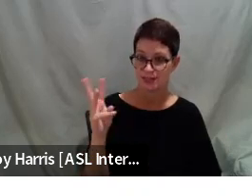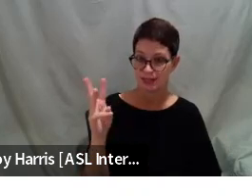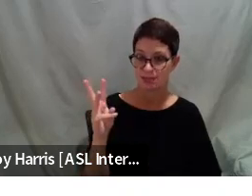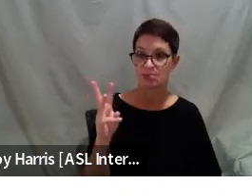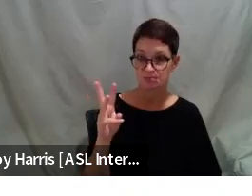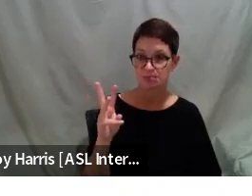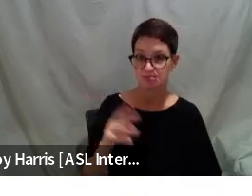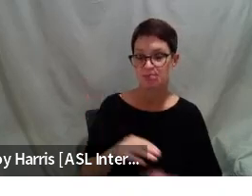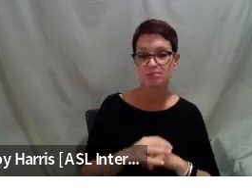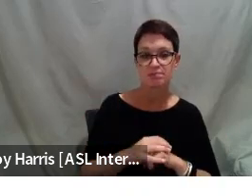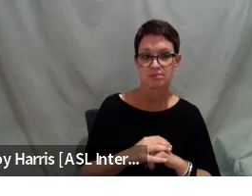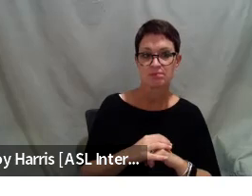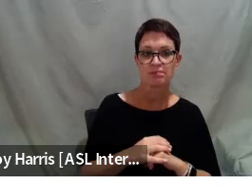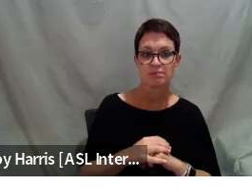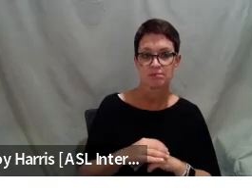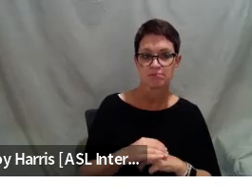215-429-3016.